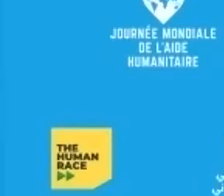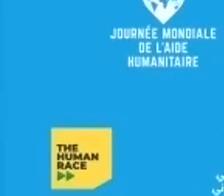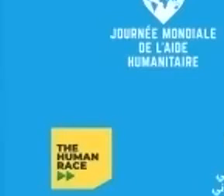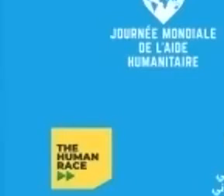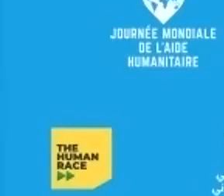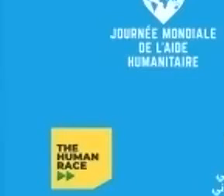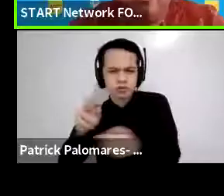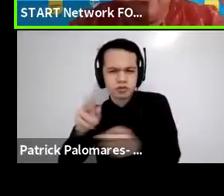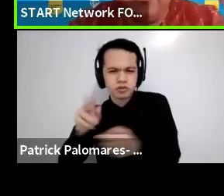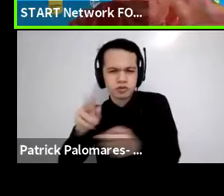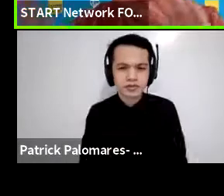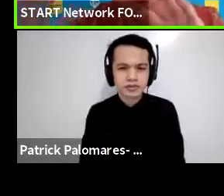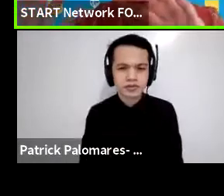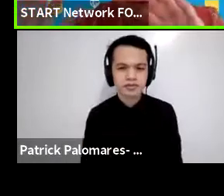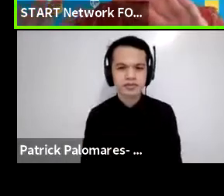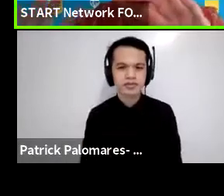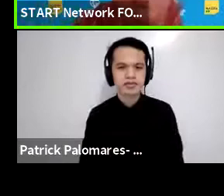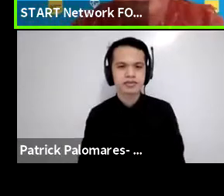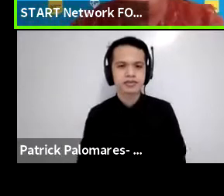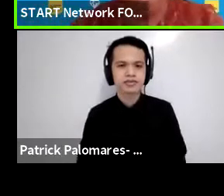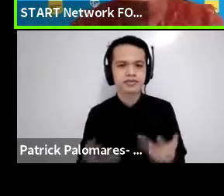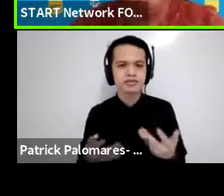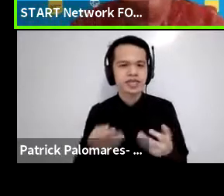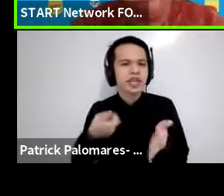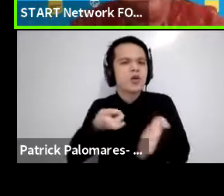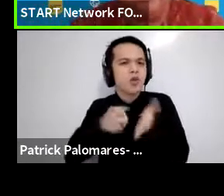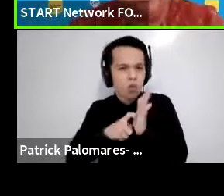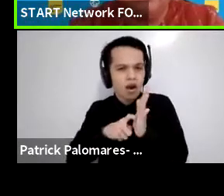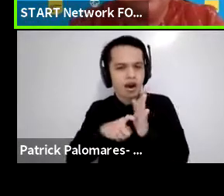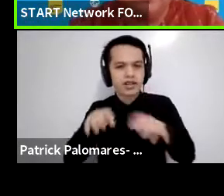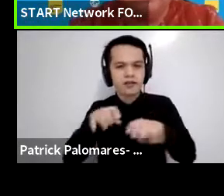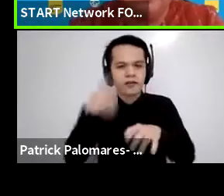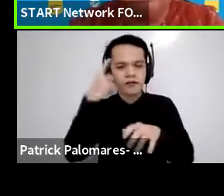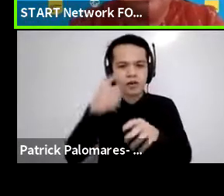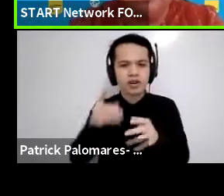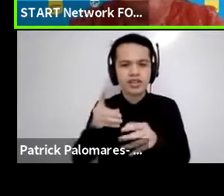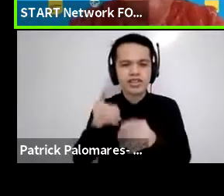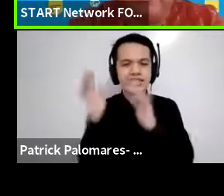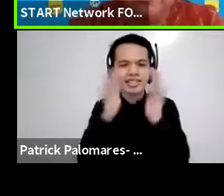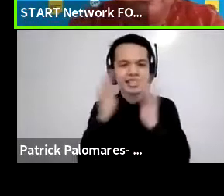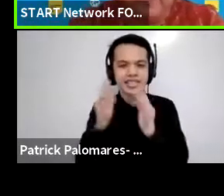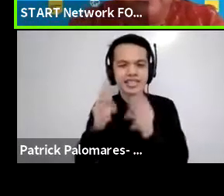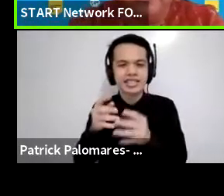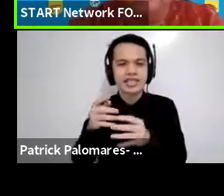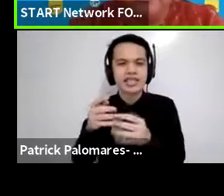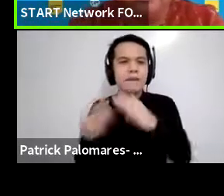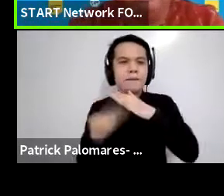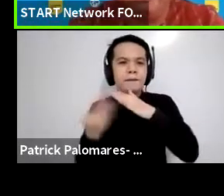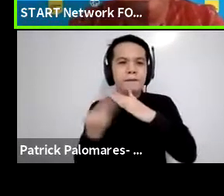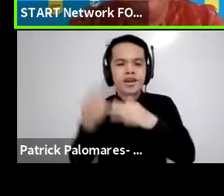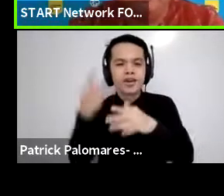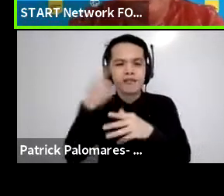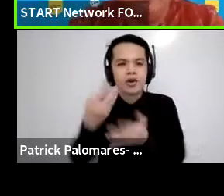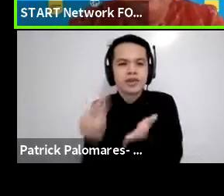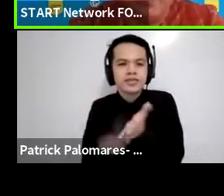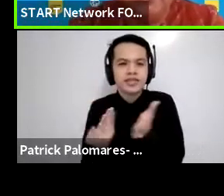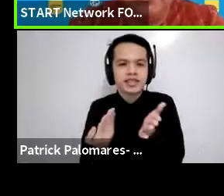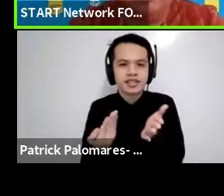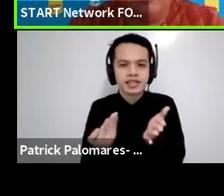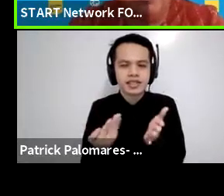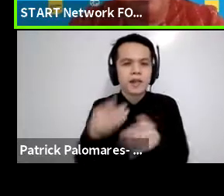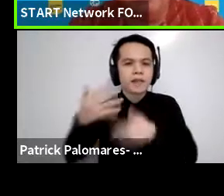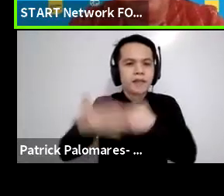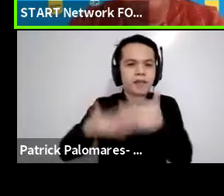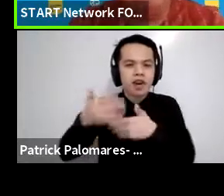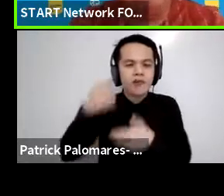government, we're required to do climate and disaster risk assessment as a baseline, an evidence-based